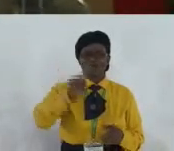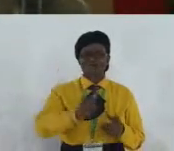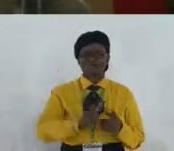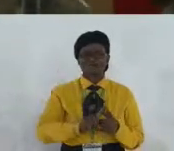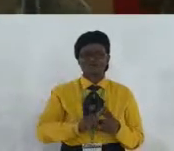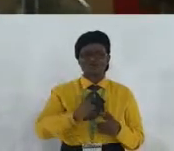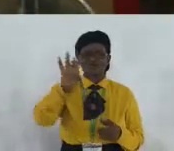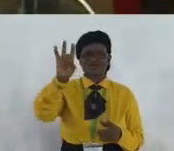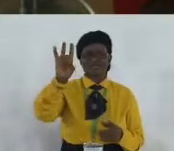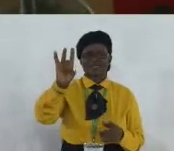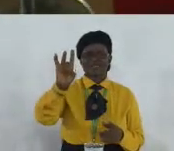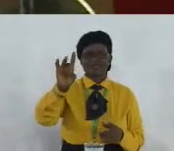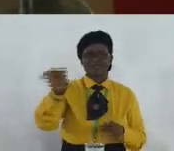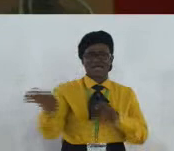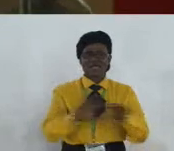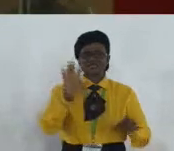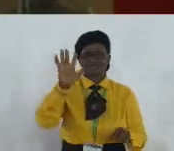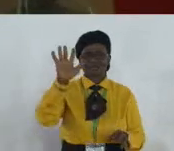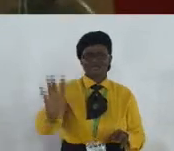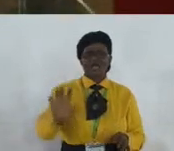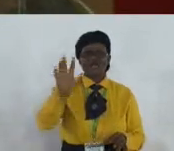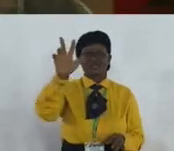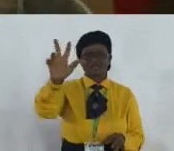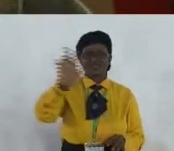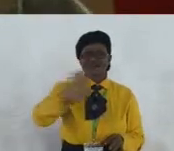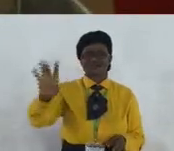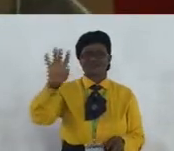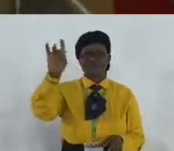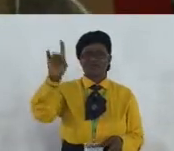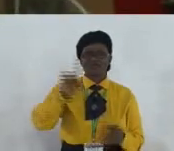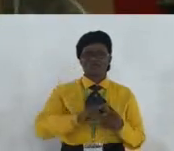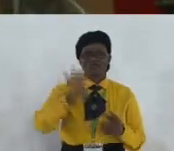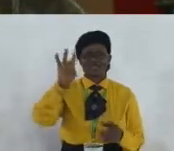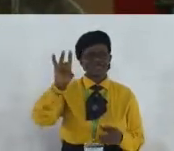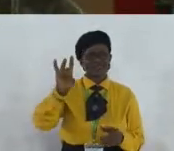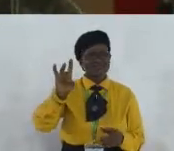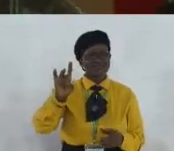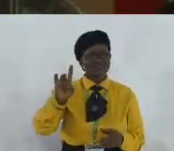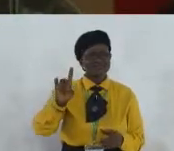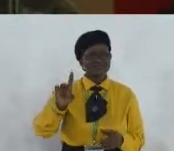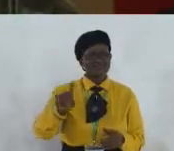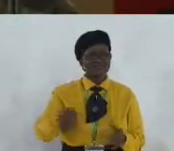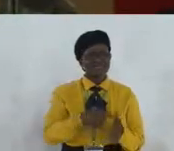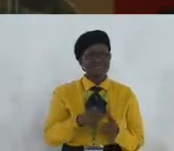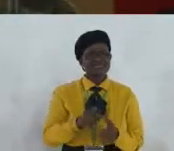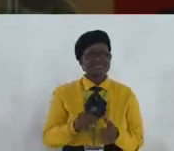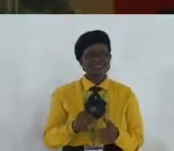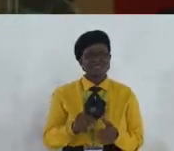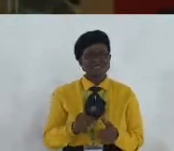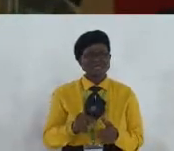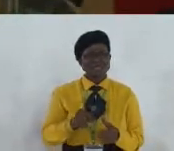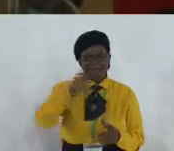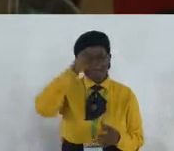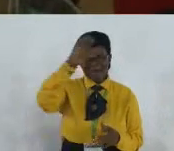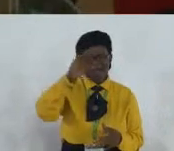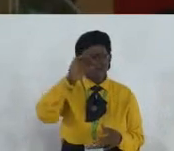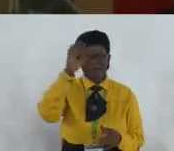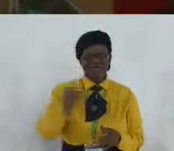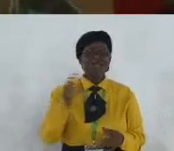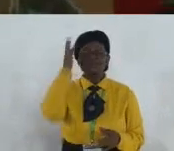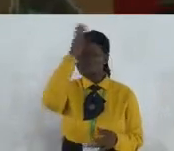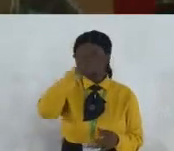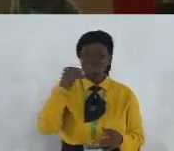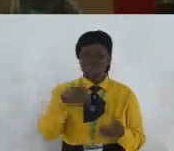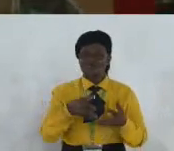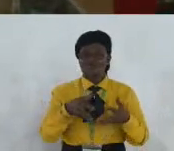3, verse 1 to 8. When there was this crippled man by the beautiful gate of the